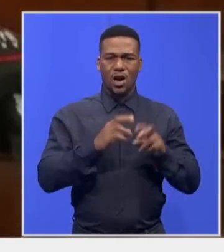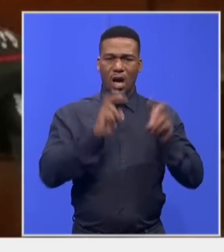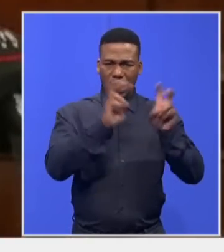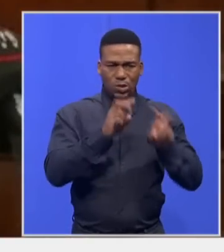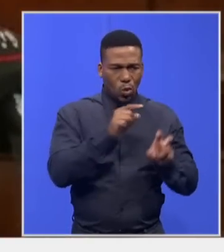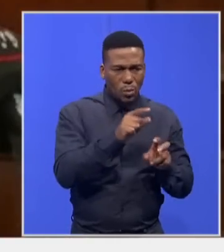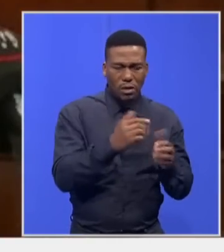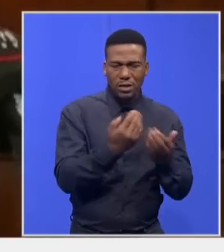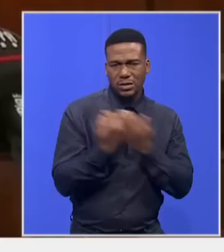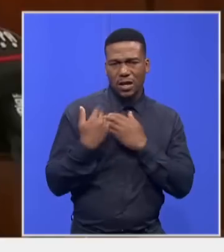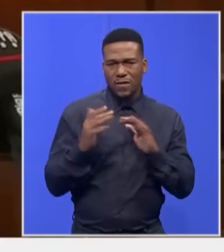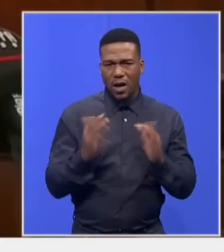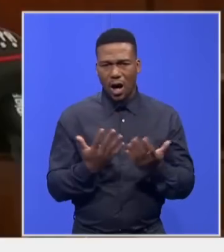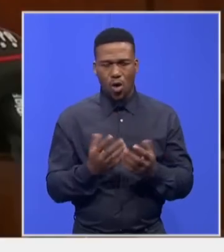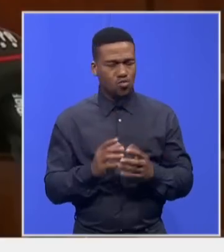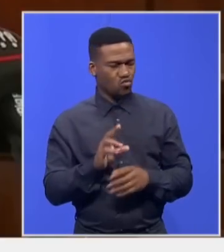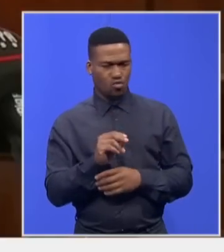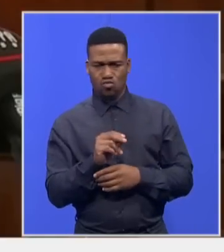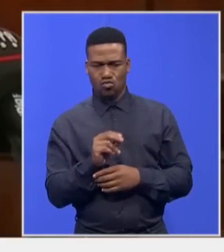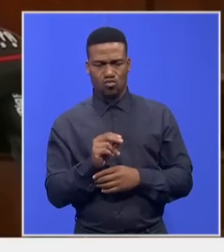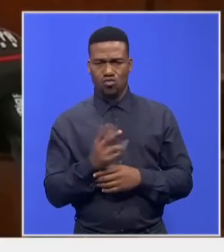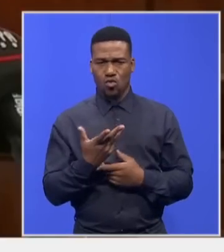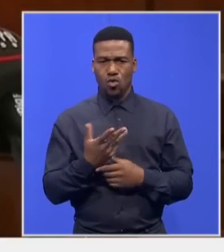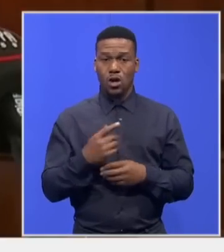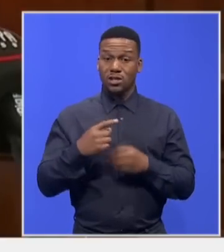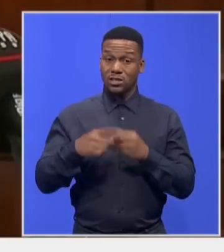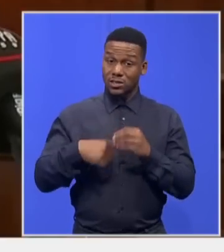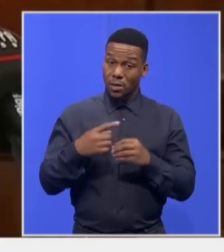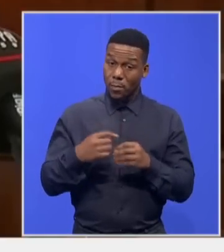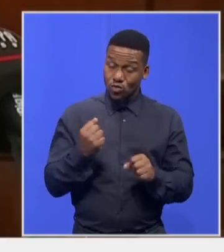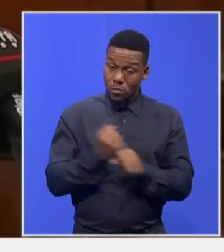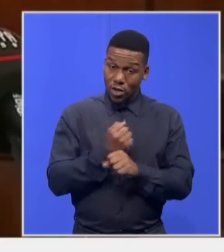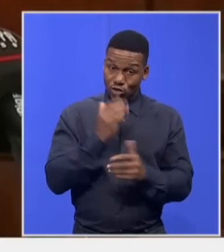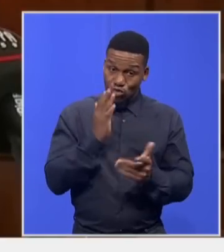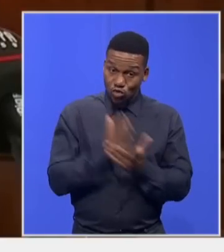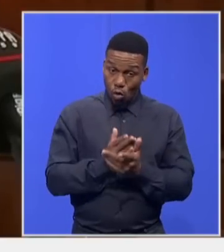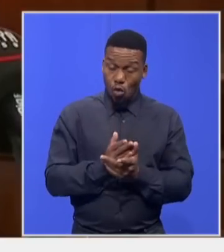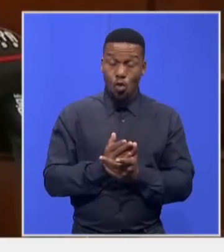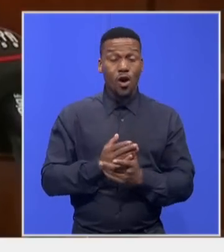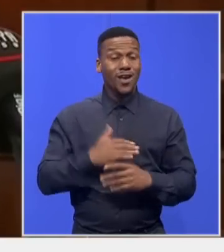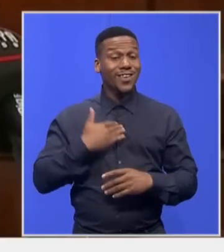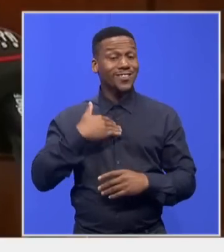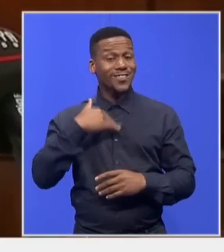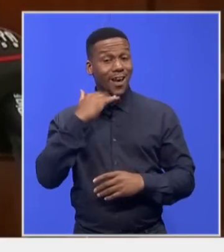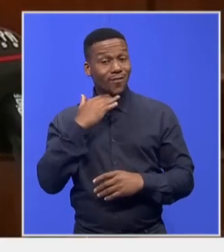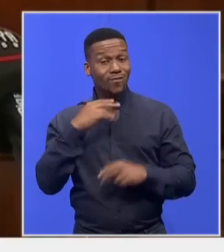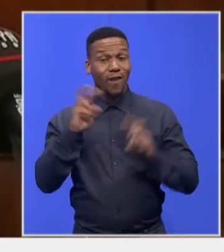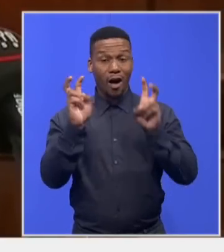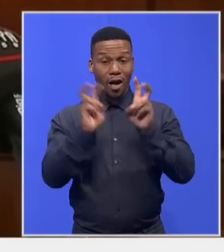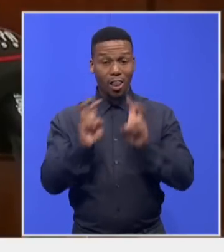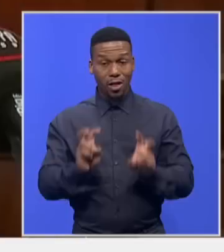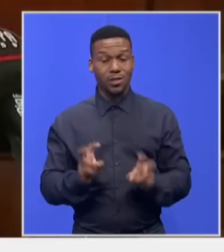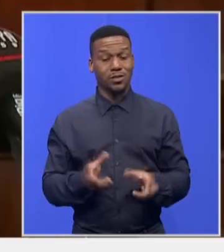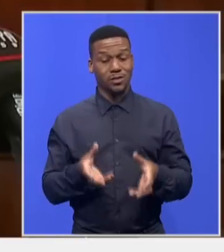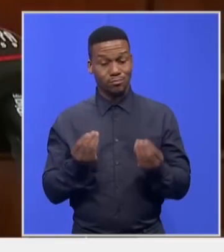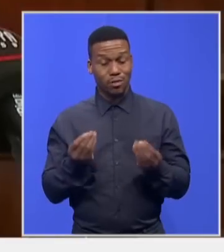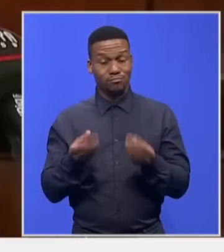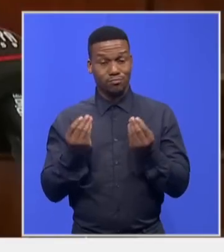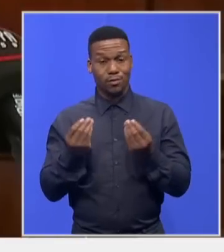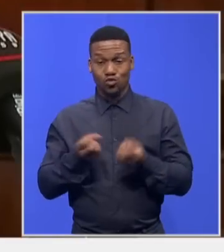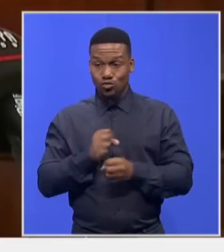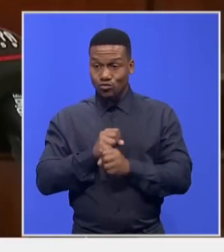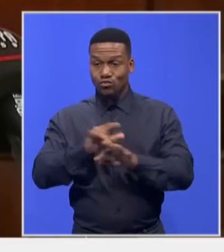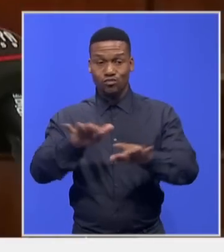make sure that we get sufficient electrons to power the economy and ensure that we resolve load shedding